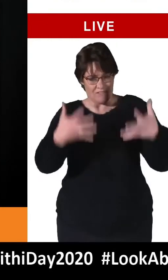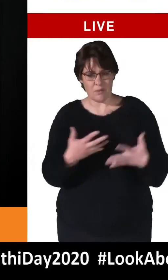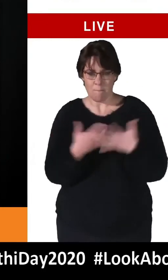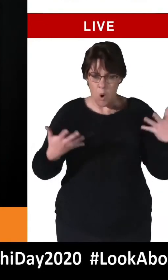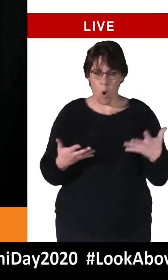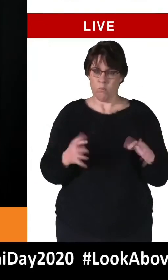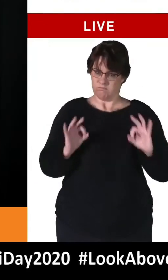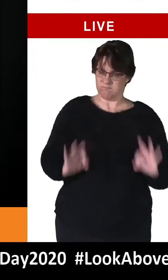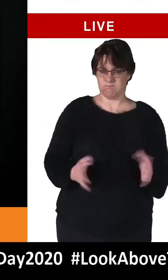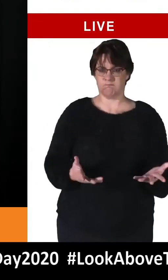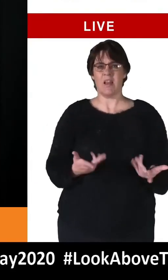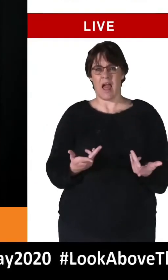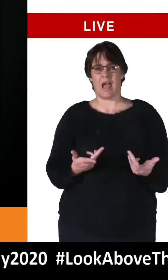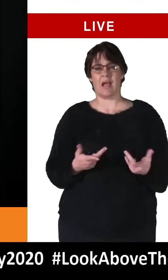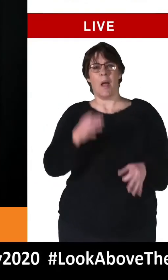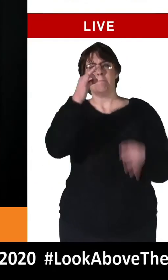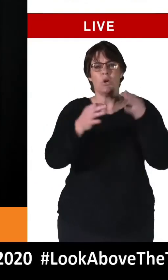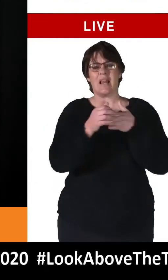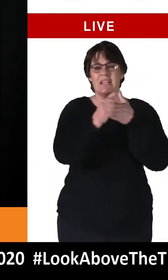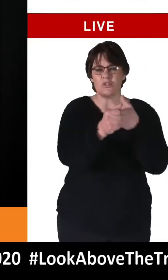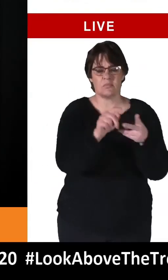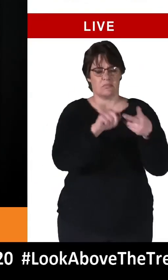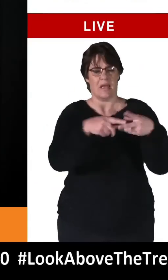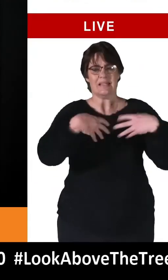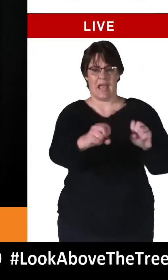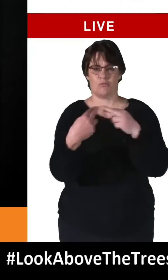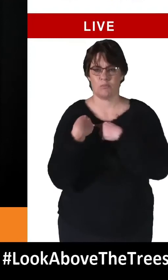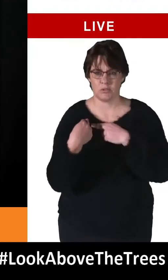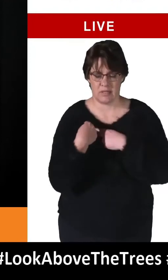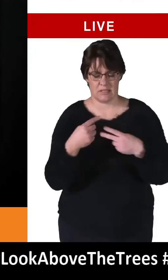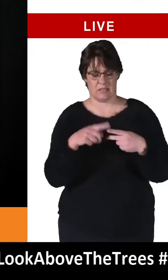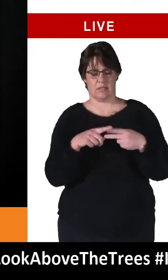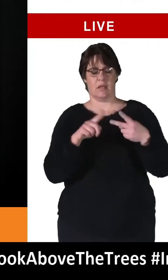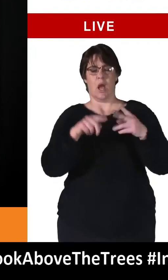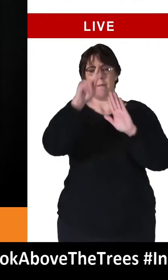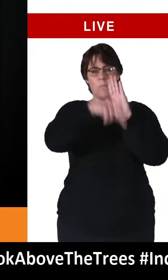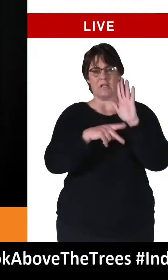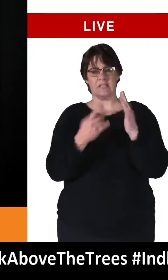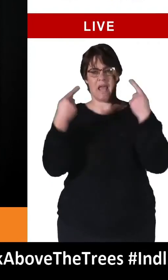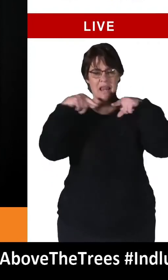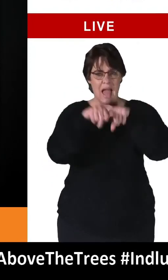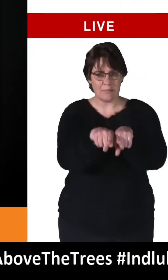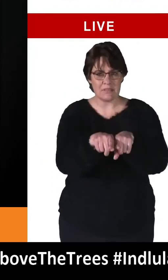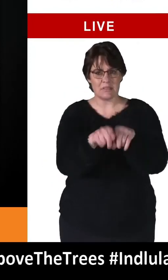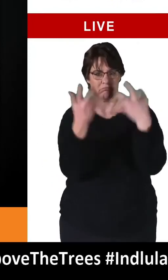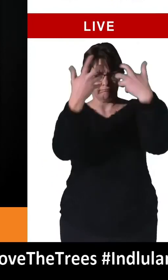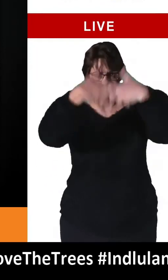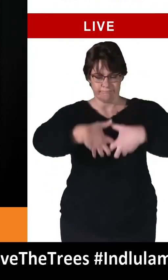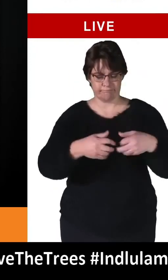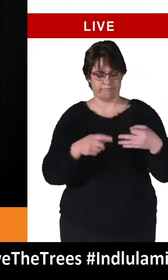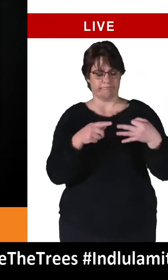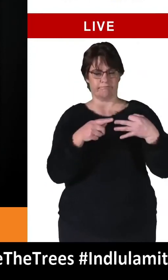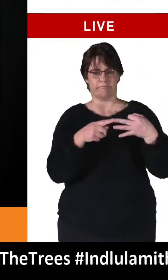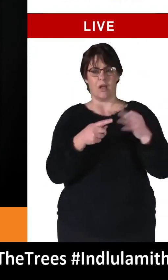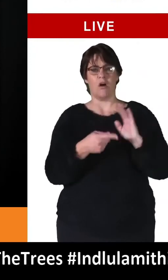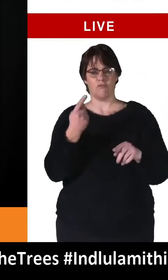example, political leadership and accountability, policy alignment and coherence, shift